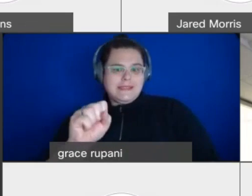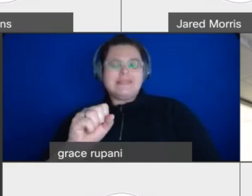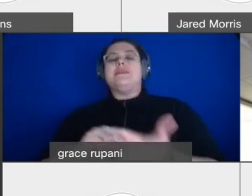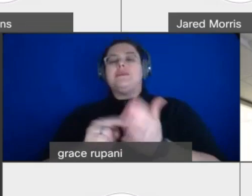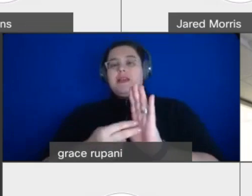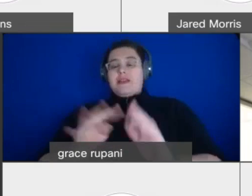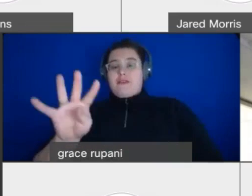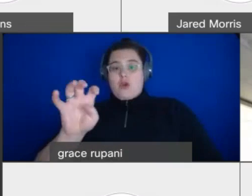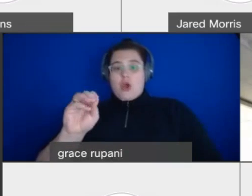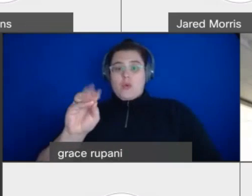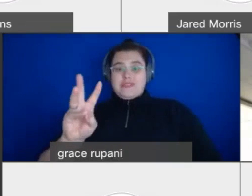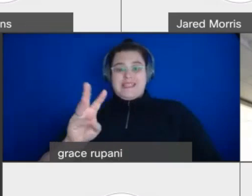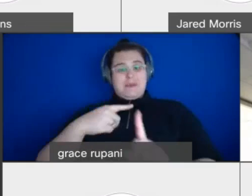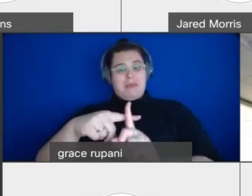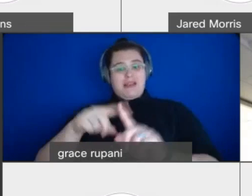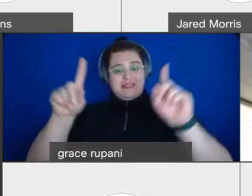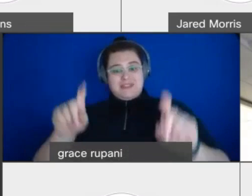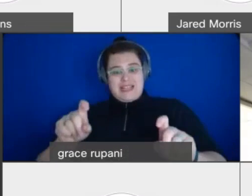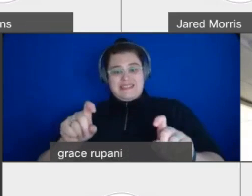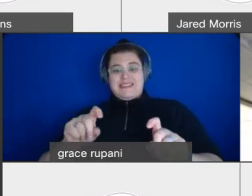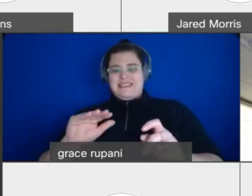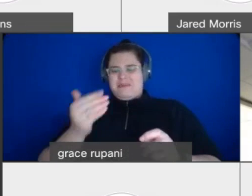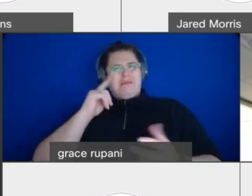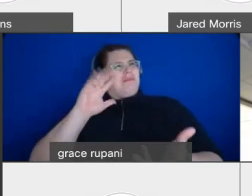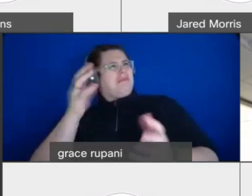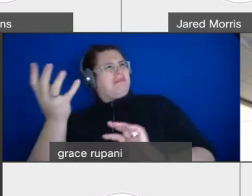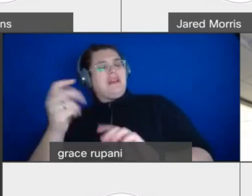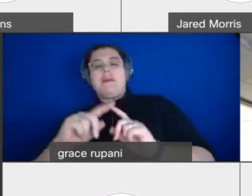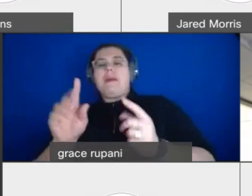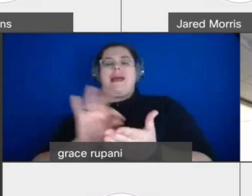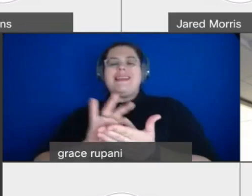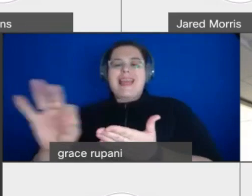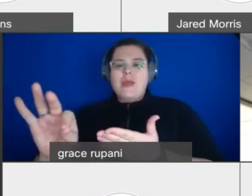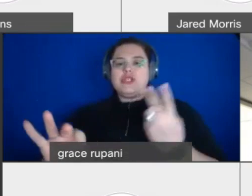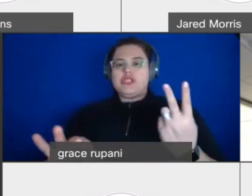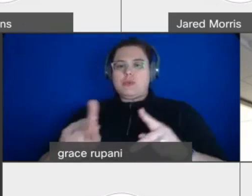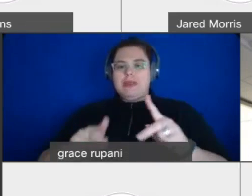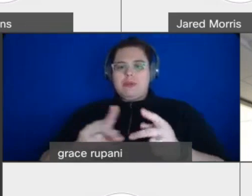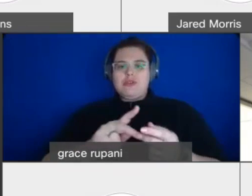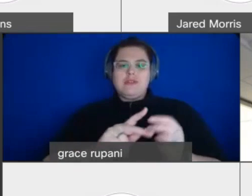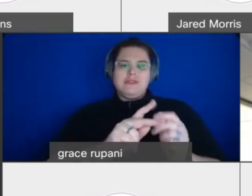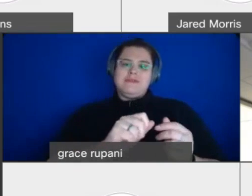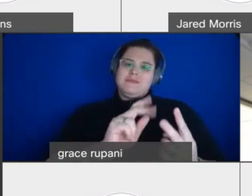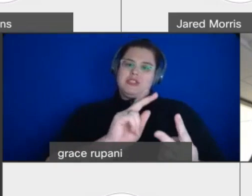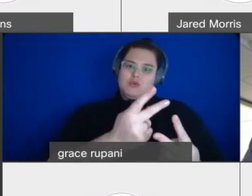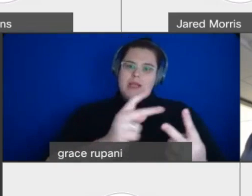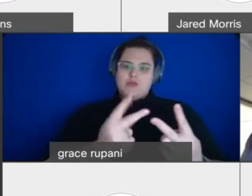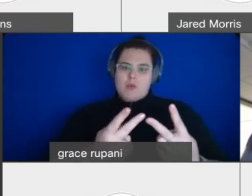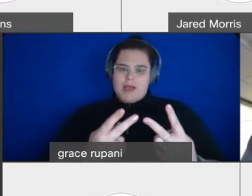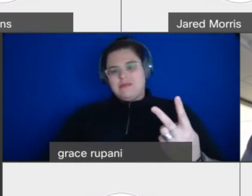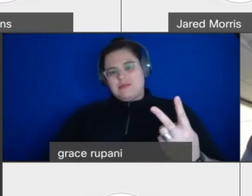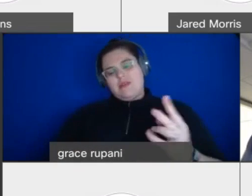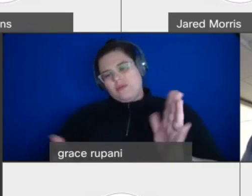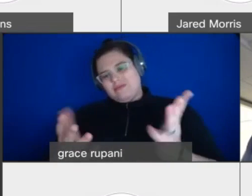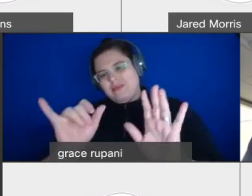seem confusing because it just counts 2 people twice. And I'm sorry for all of that confusion if